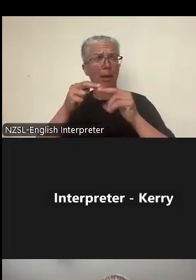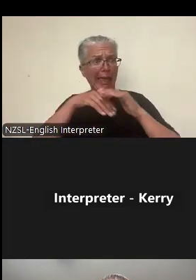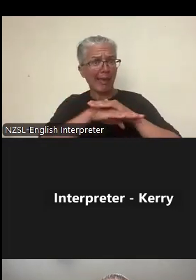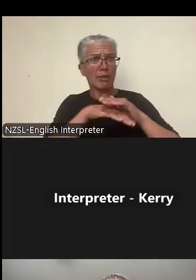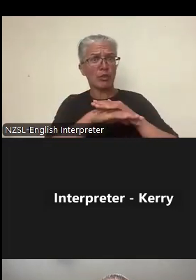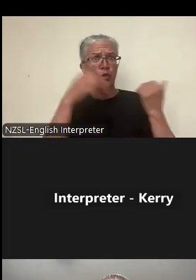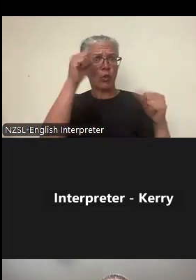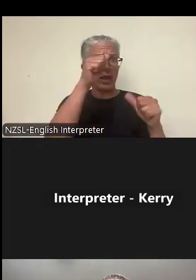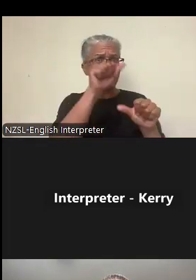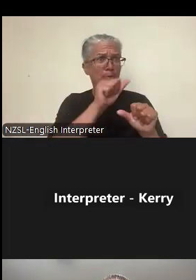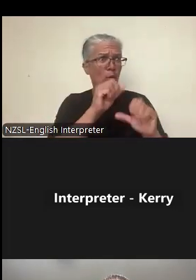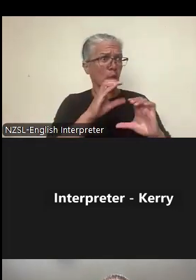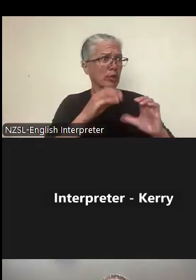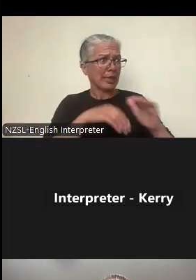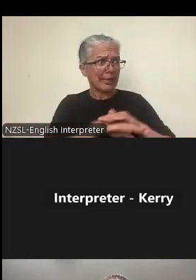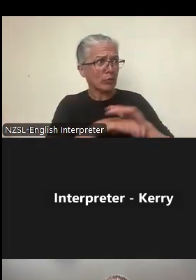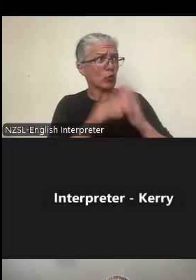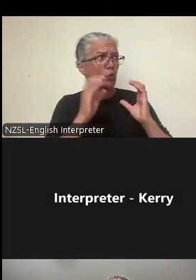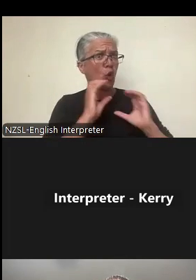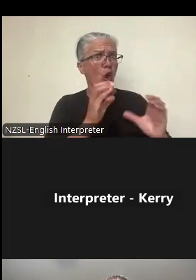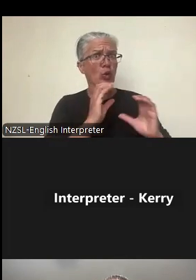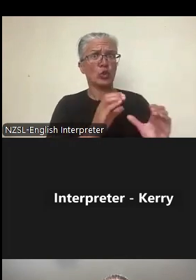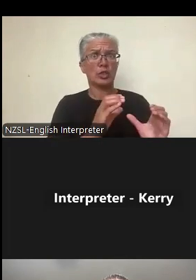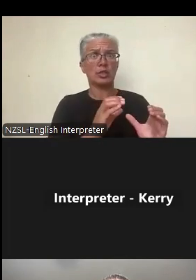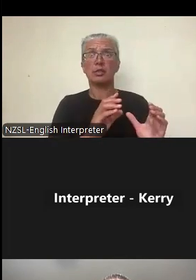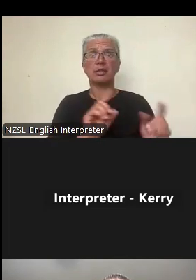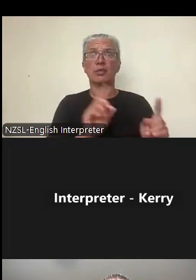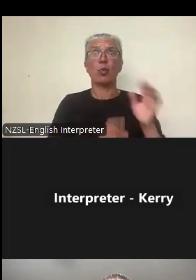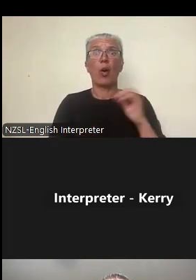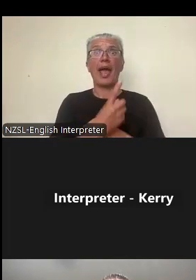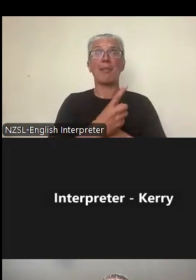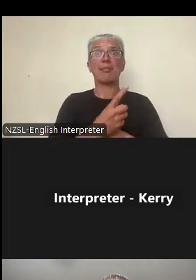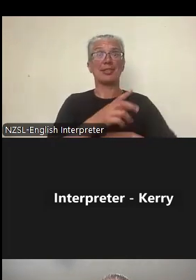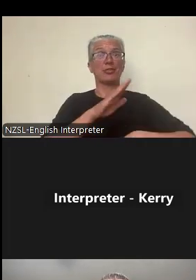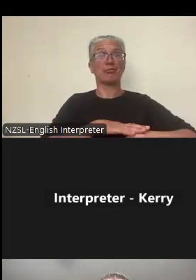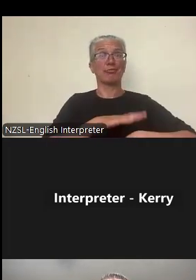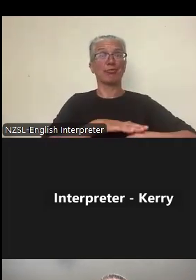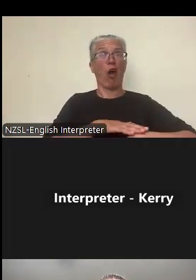and coaches, you'll find that change is happening over time.